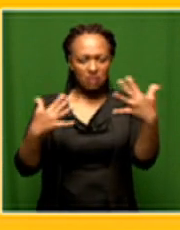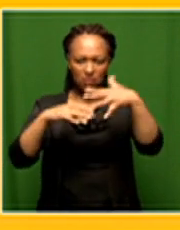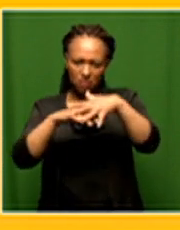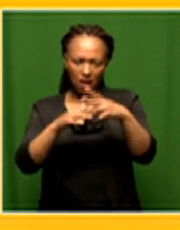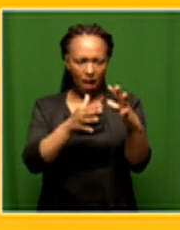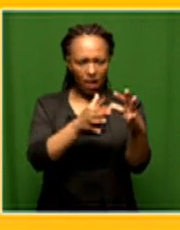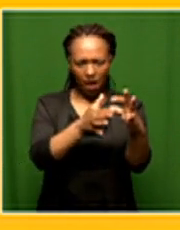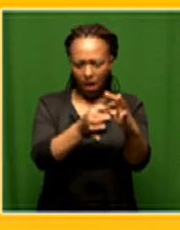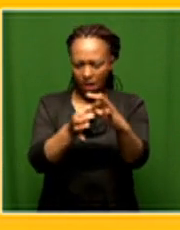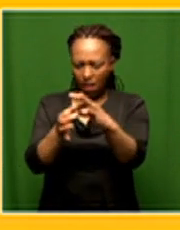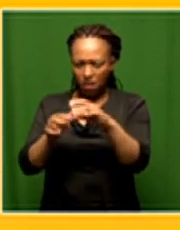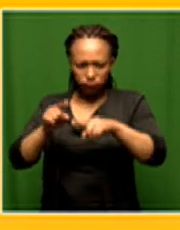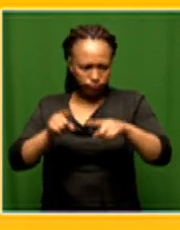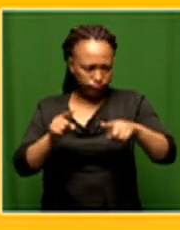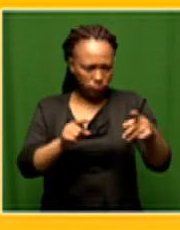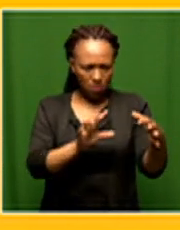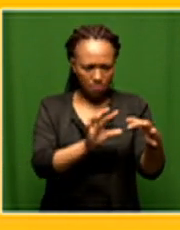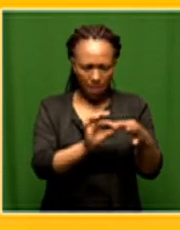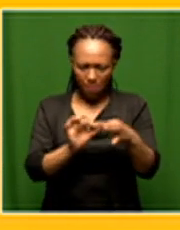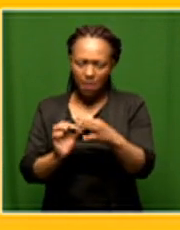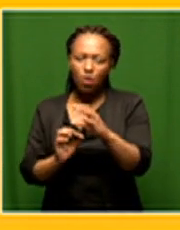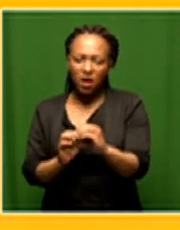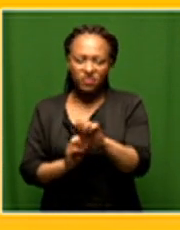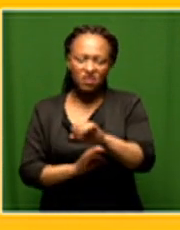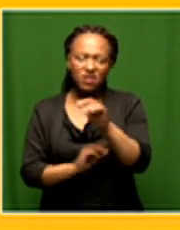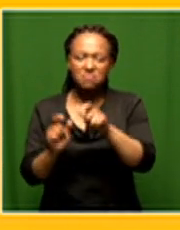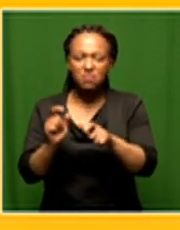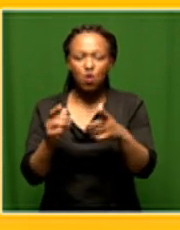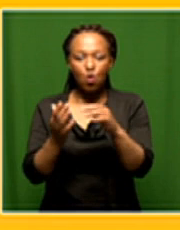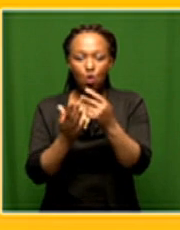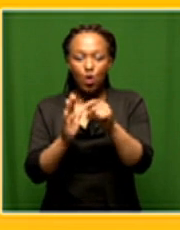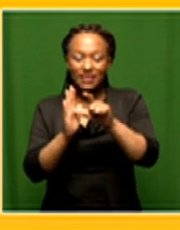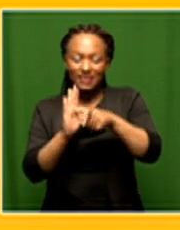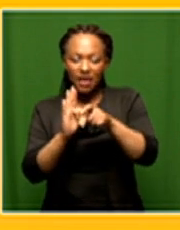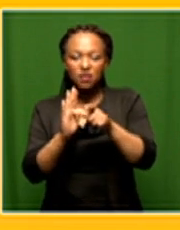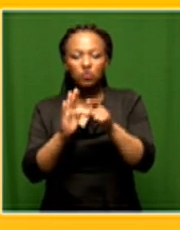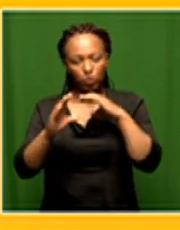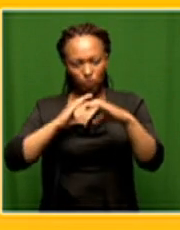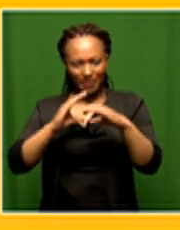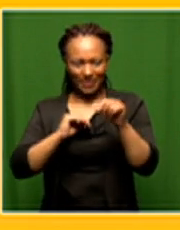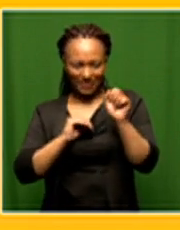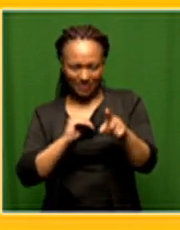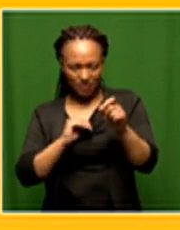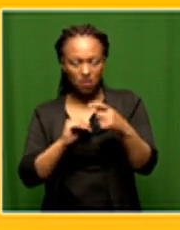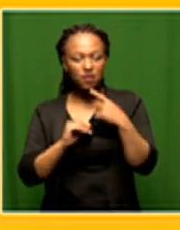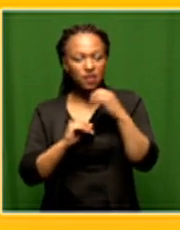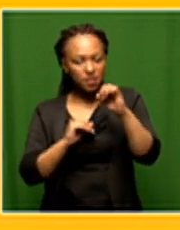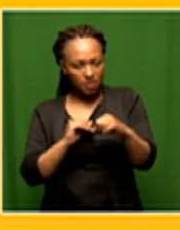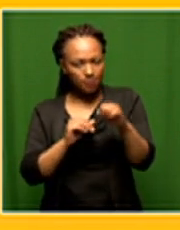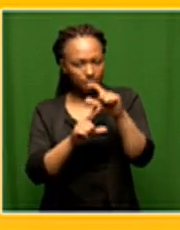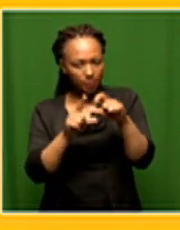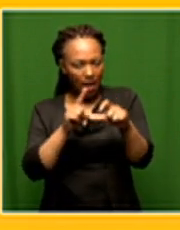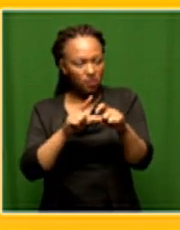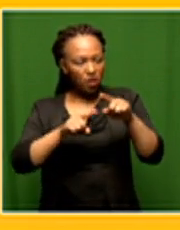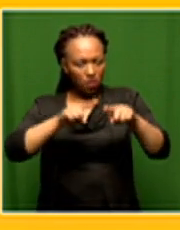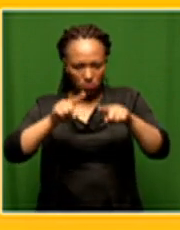might be as different as day and night. And yeah, the design was really meant to exactly communicate this, that we are different puzzle pieces that